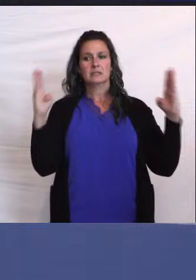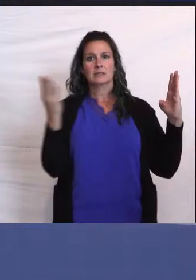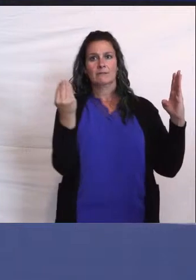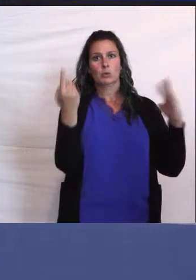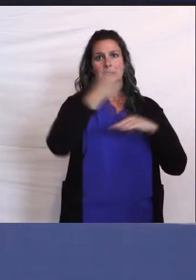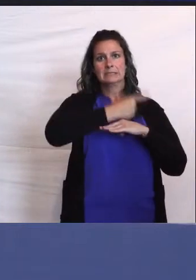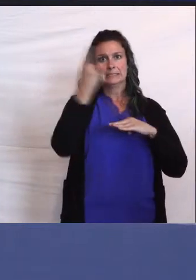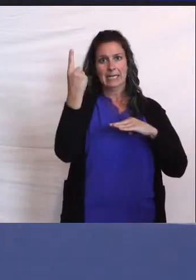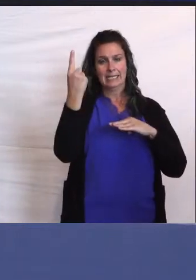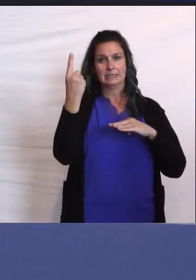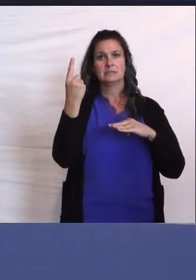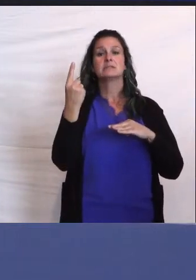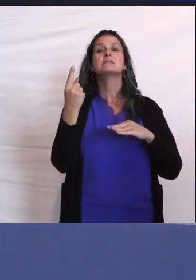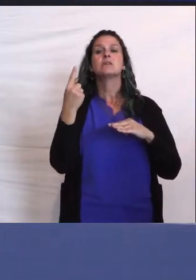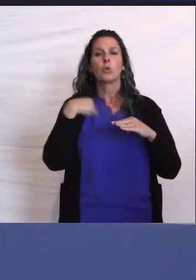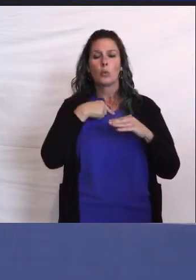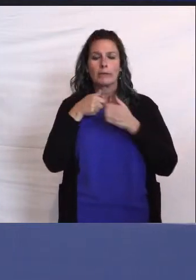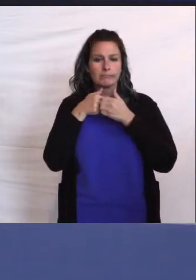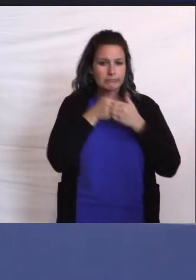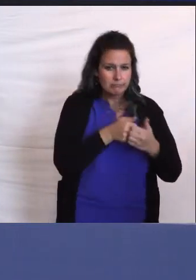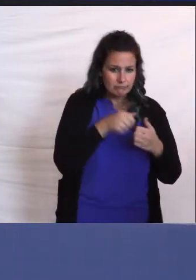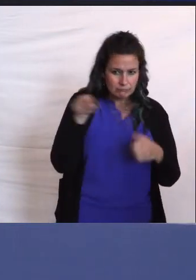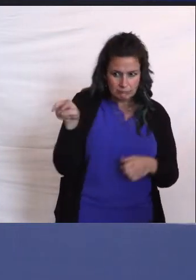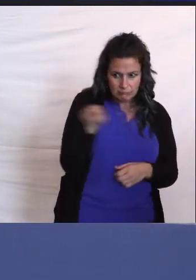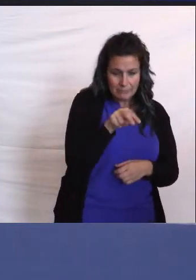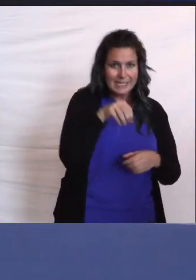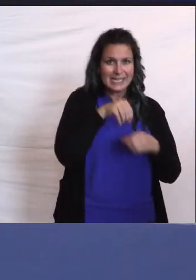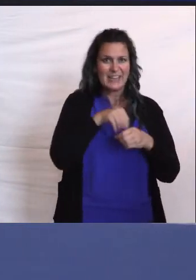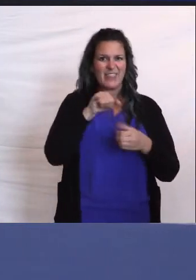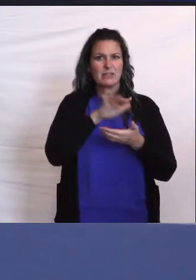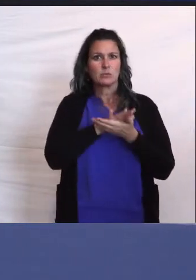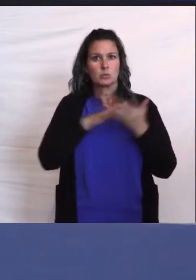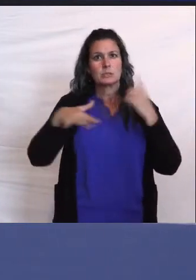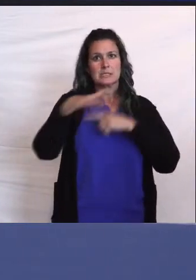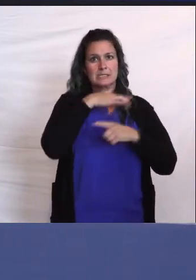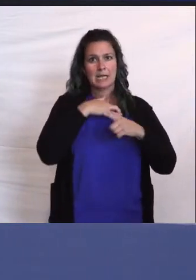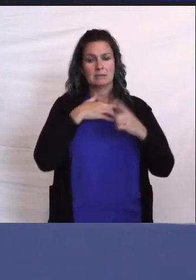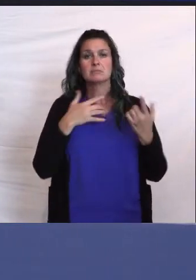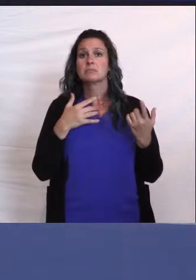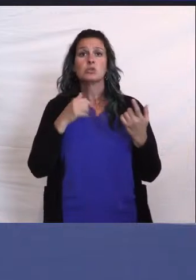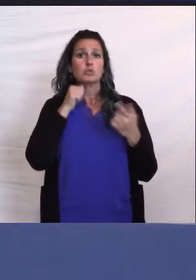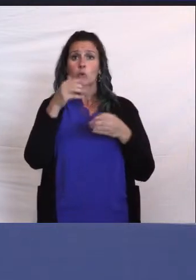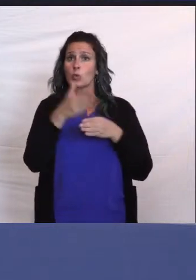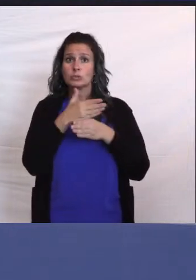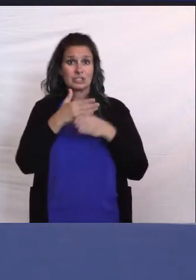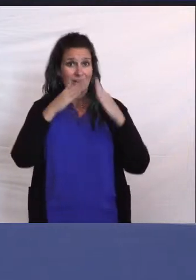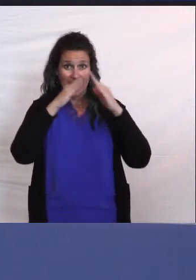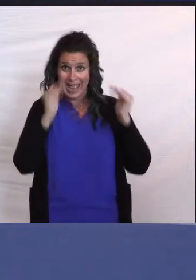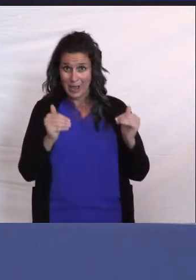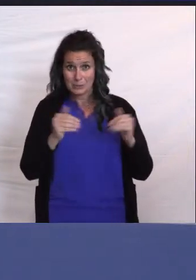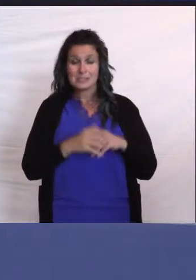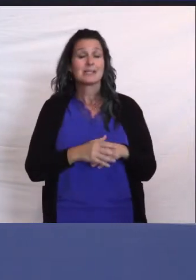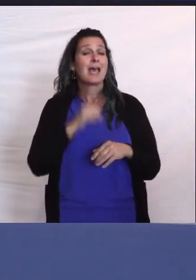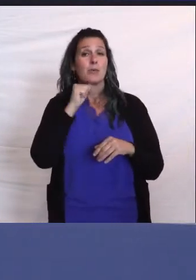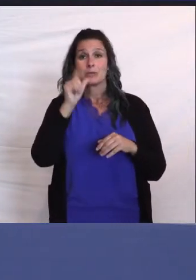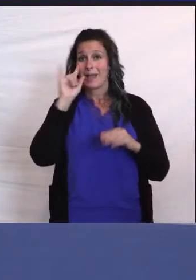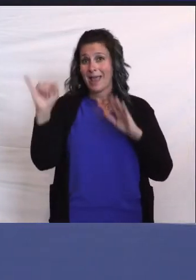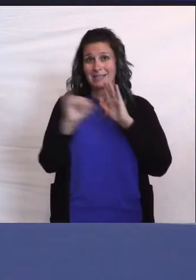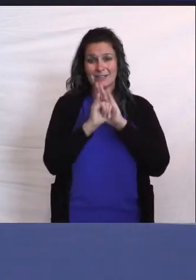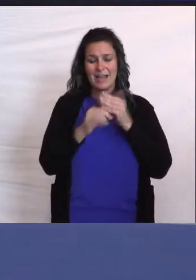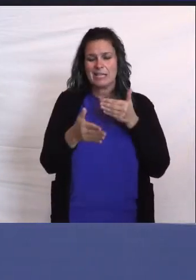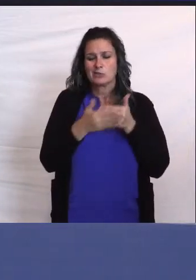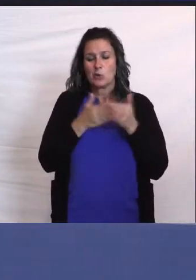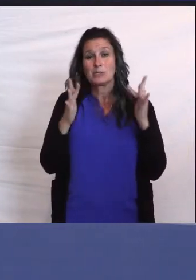period who are epidemiologically linked within the school setting, do not share a household, and were not identified as